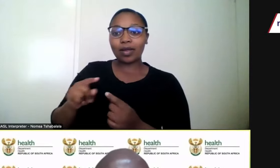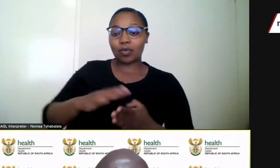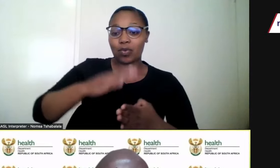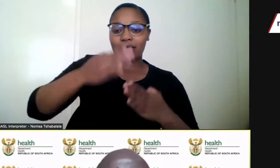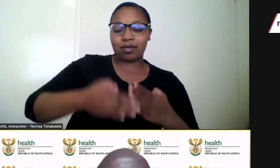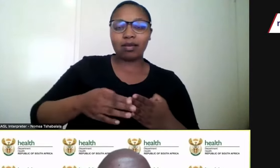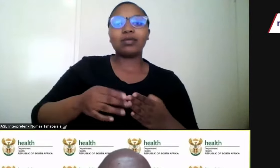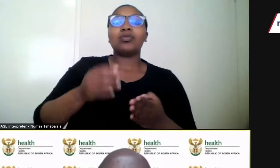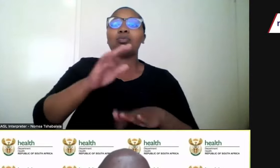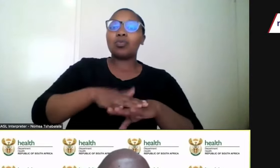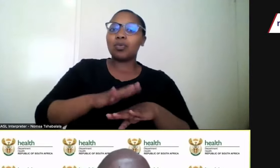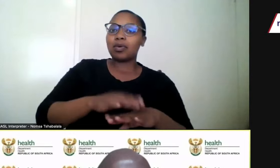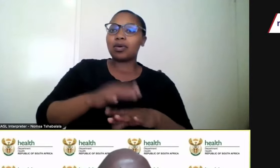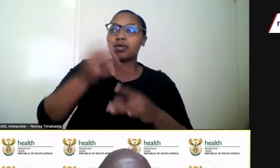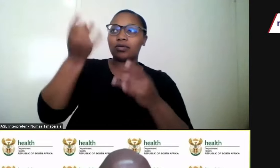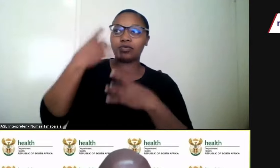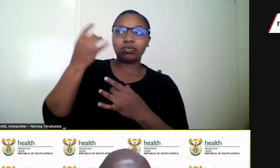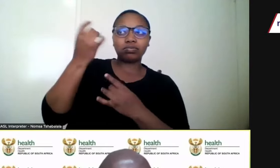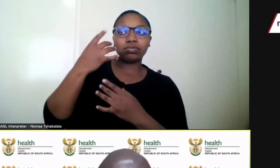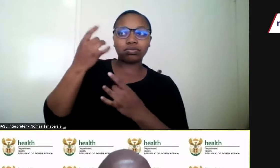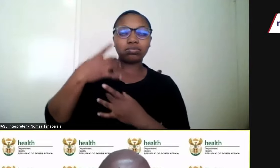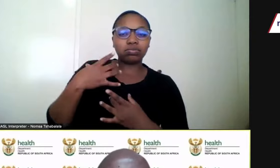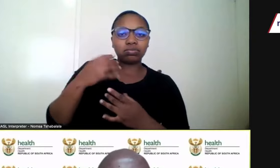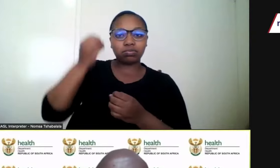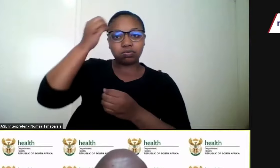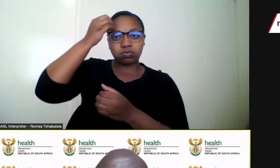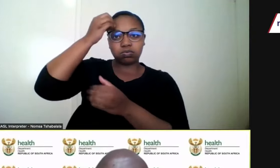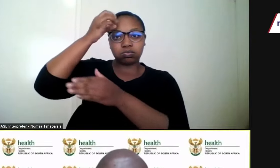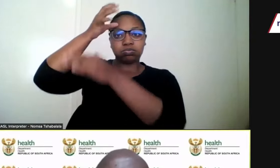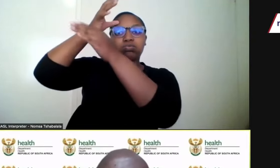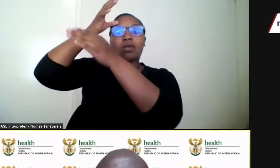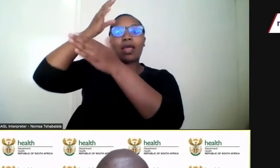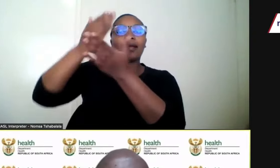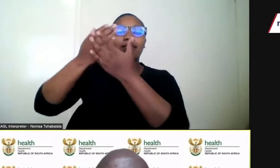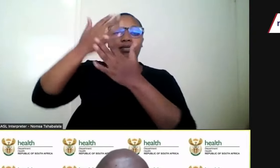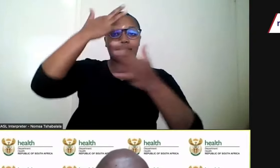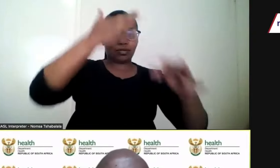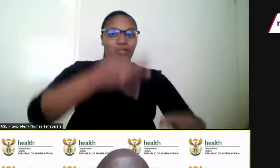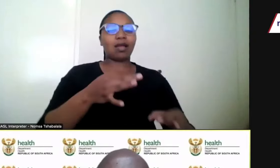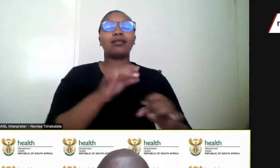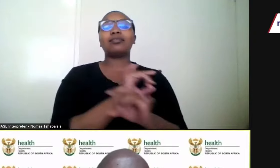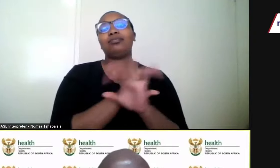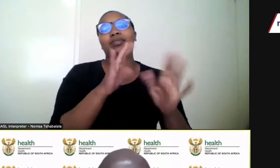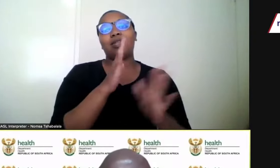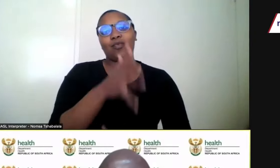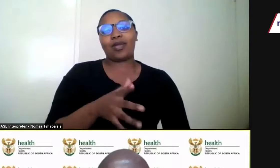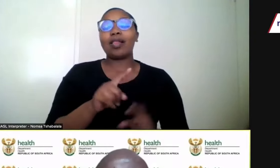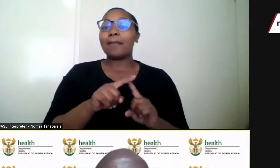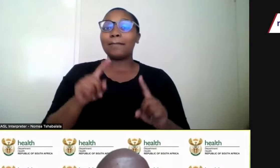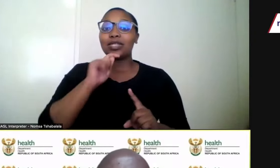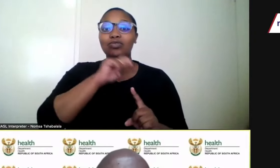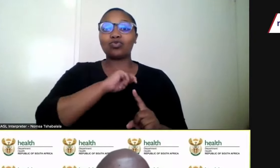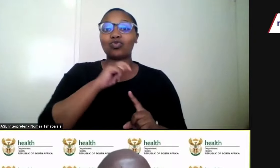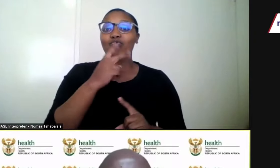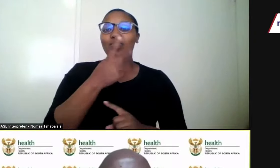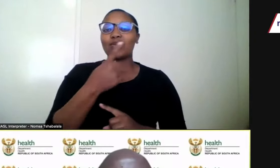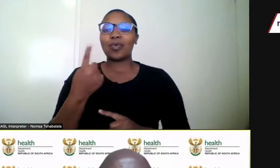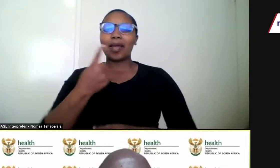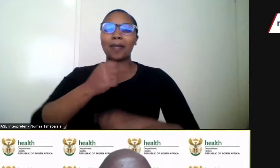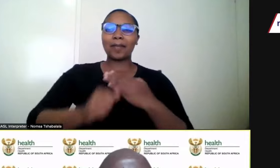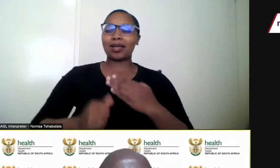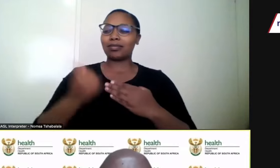empowered. But of course, we are saying that from the experience of the last 21 months or so, we almost